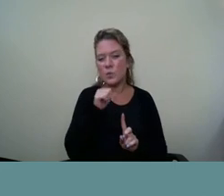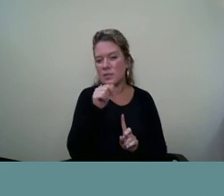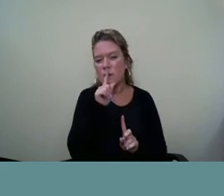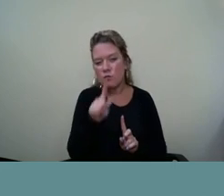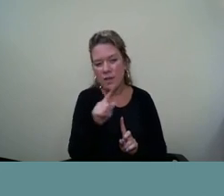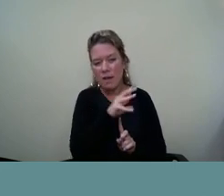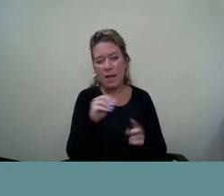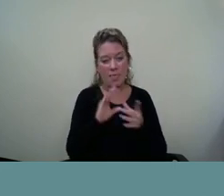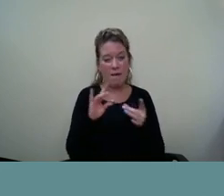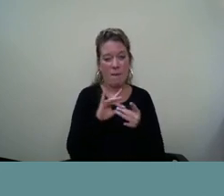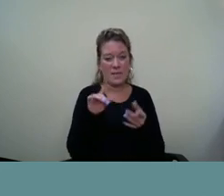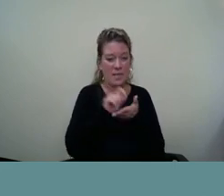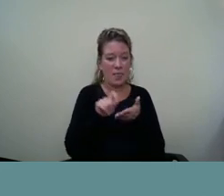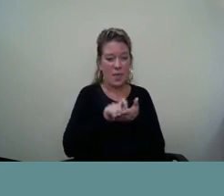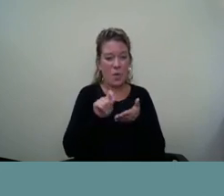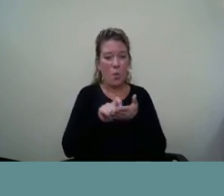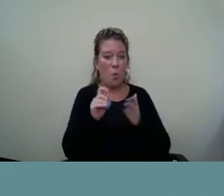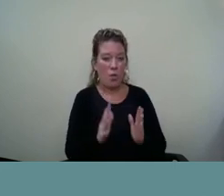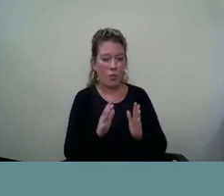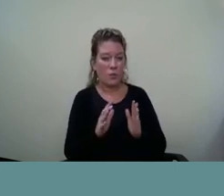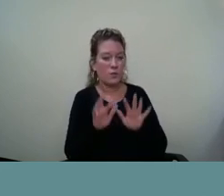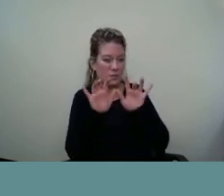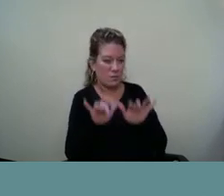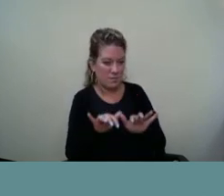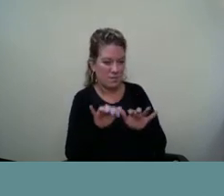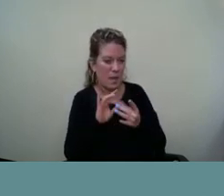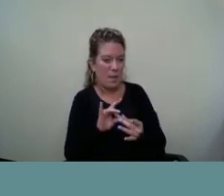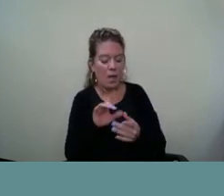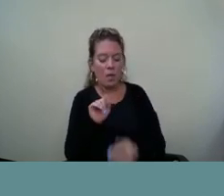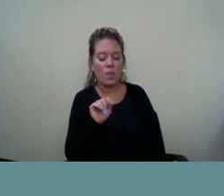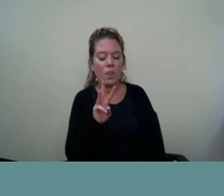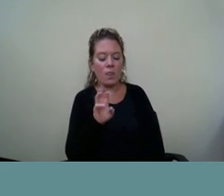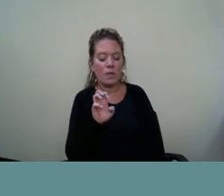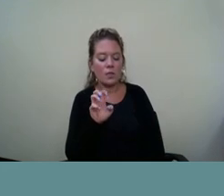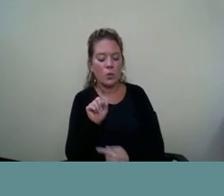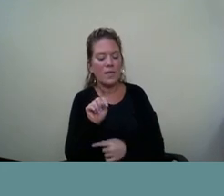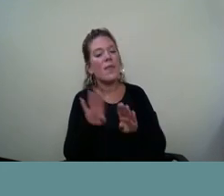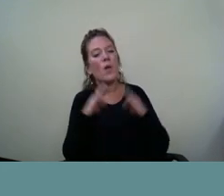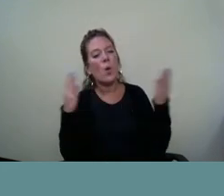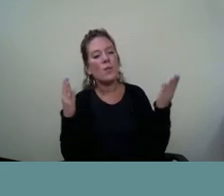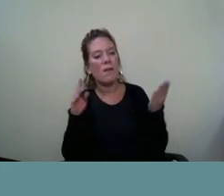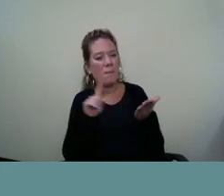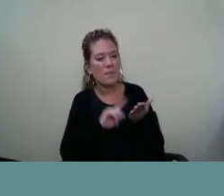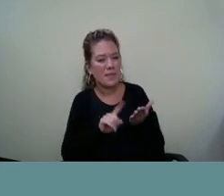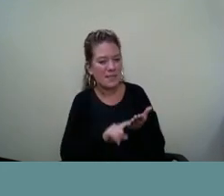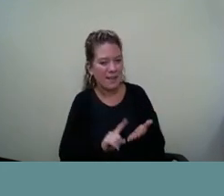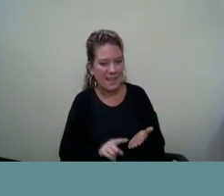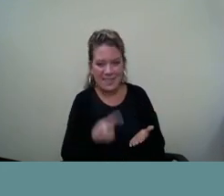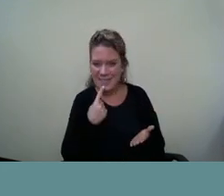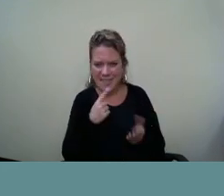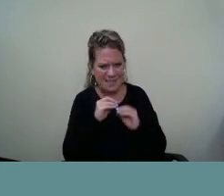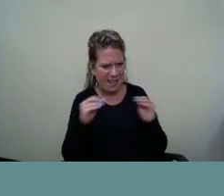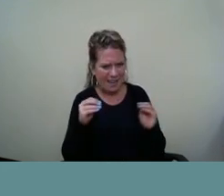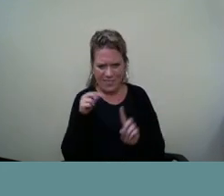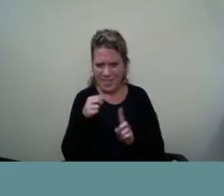the comments that the authors have about this tweet, they actually opened up the study that they were referring to. None of this actually happened, and the study